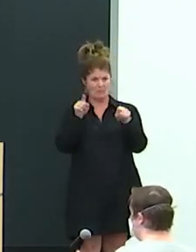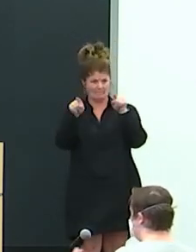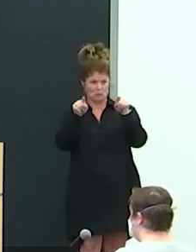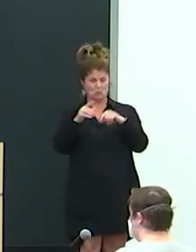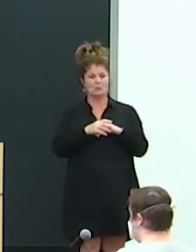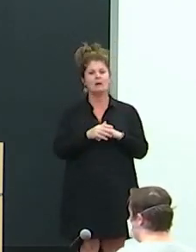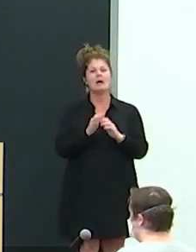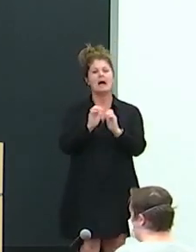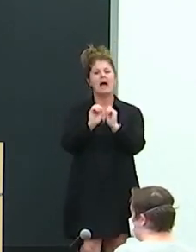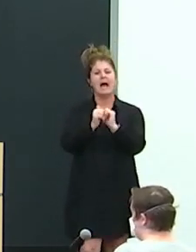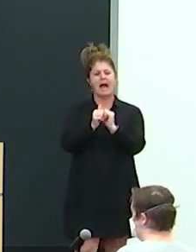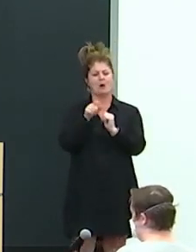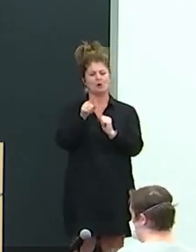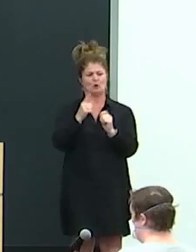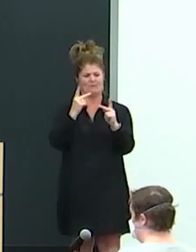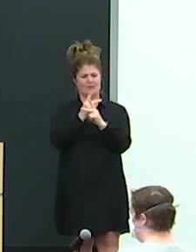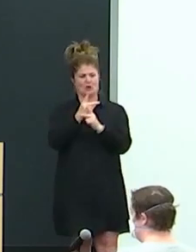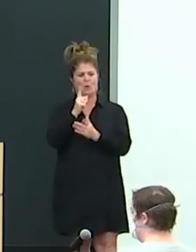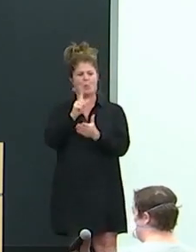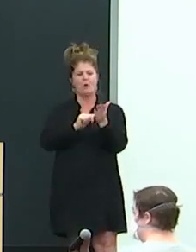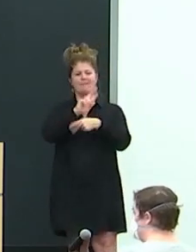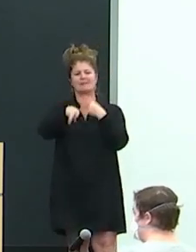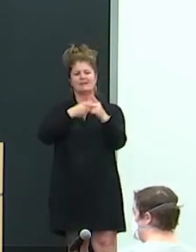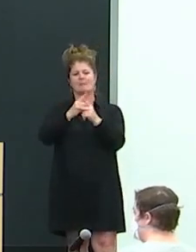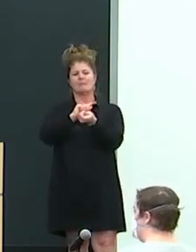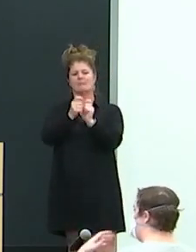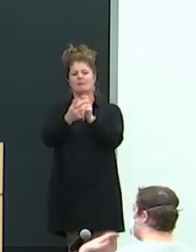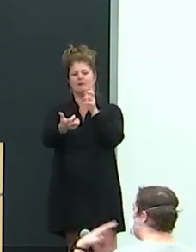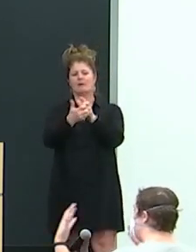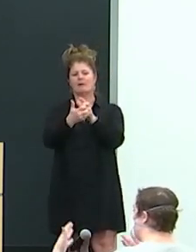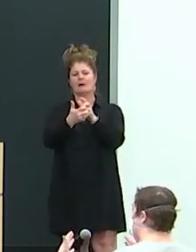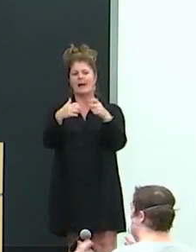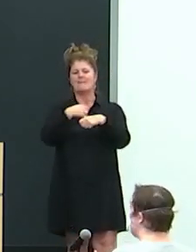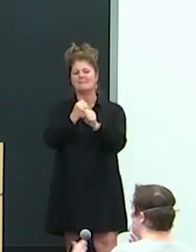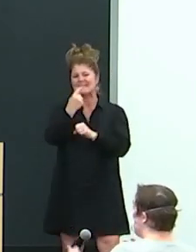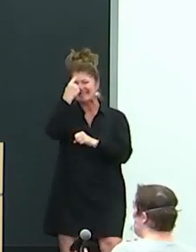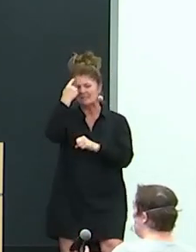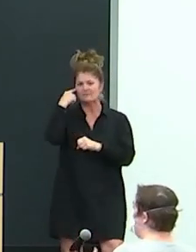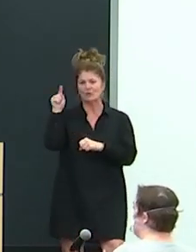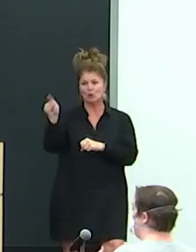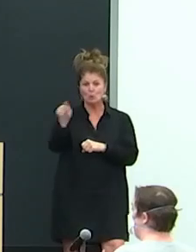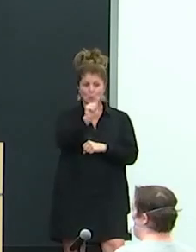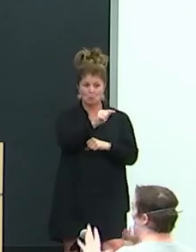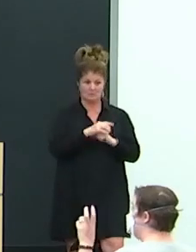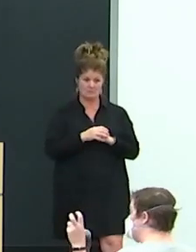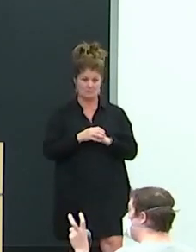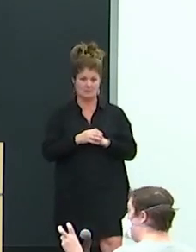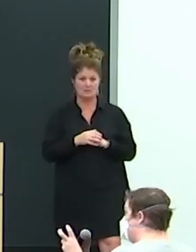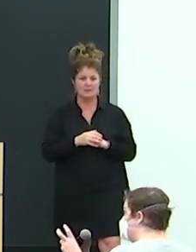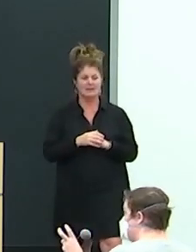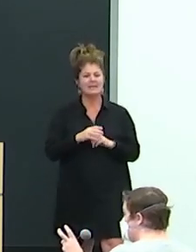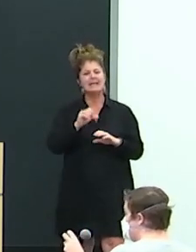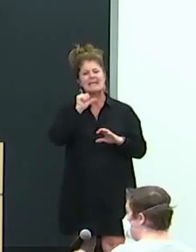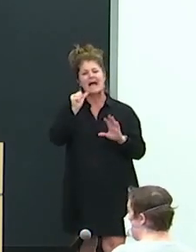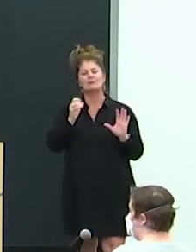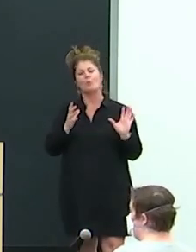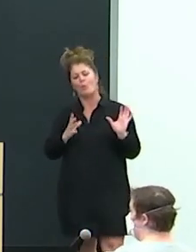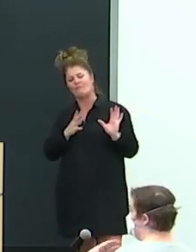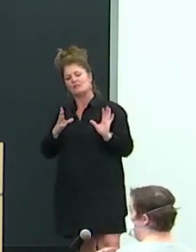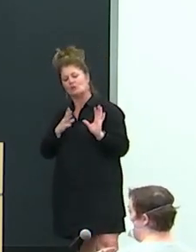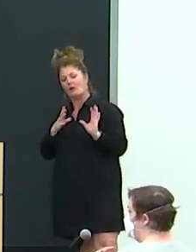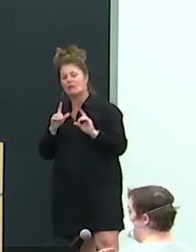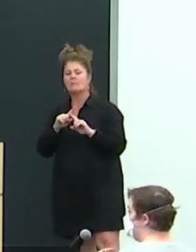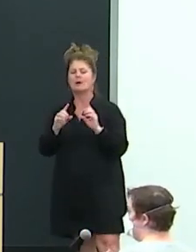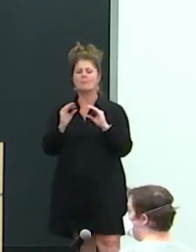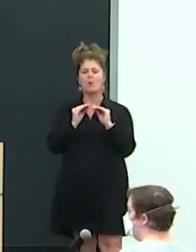about figuring out what sort of accommodations make sense to you? And I'm thinking about this less from an official accommodations perspective and more